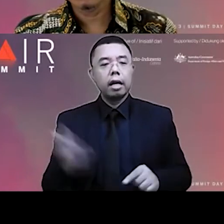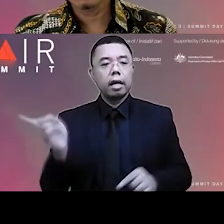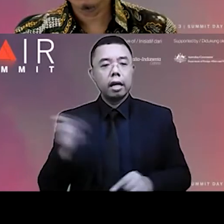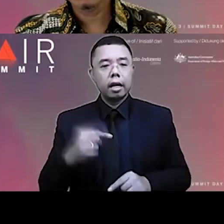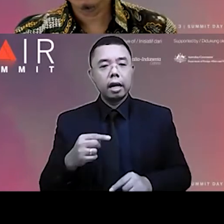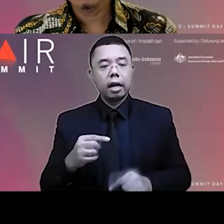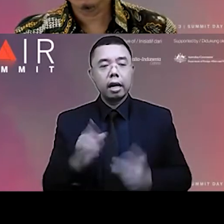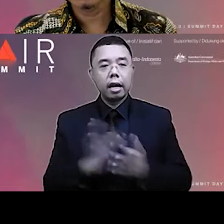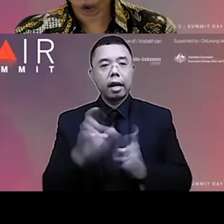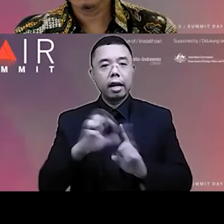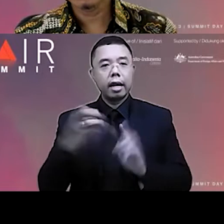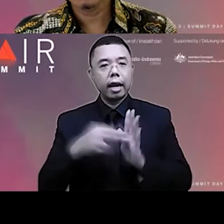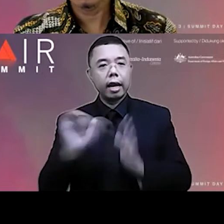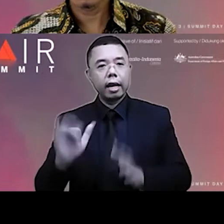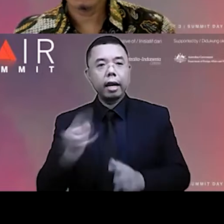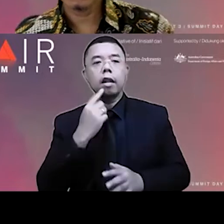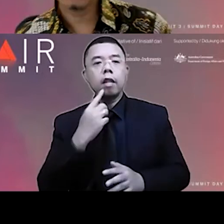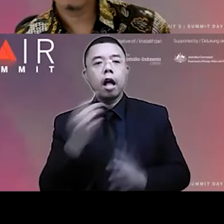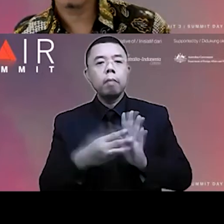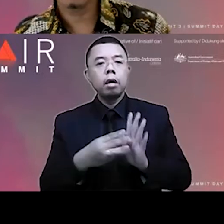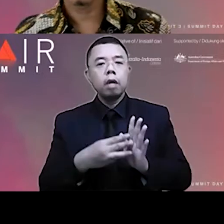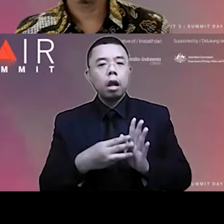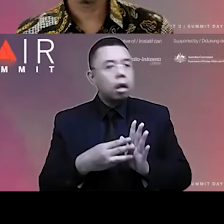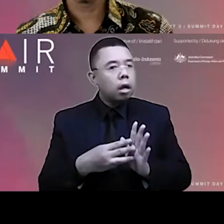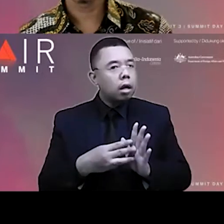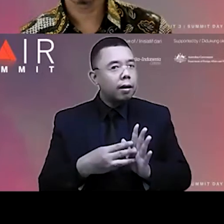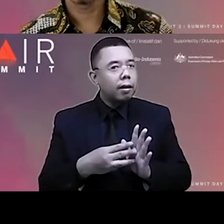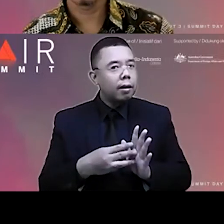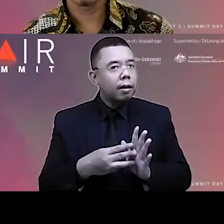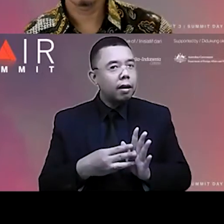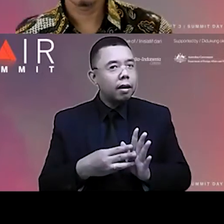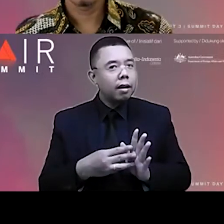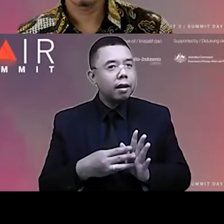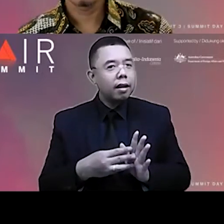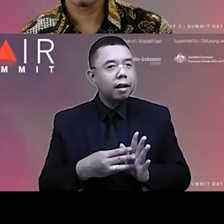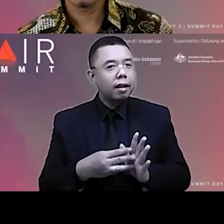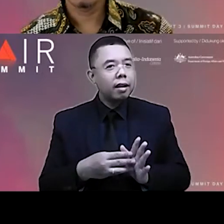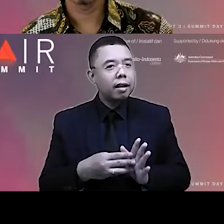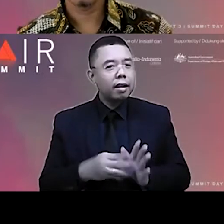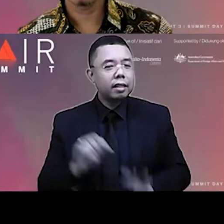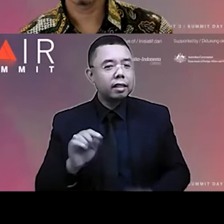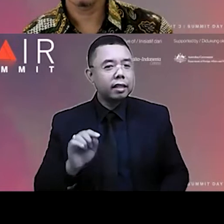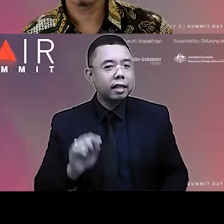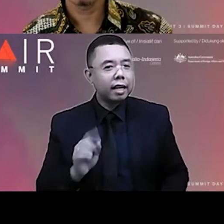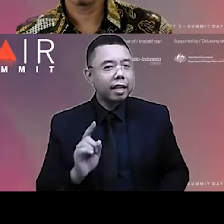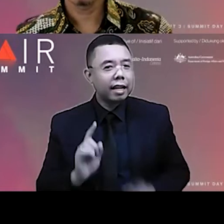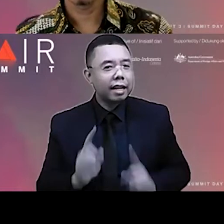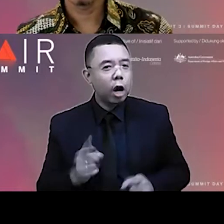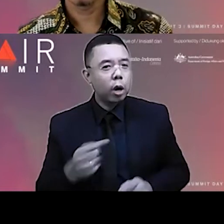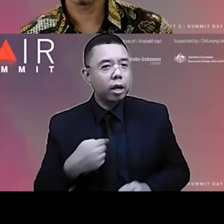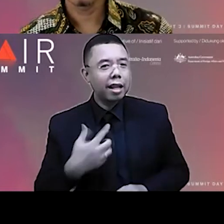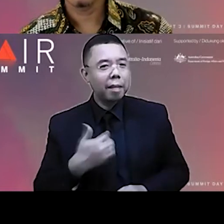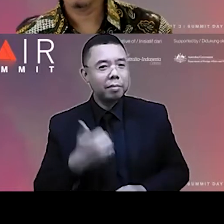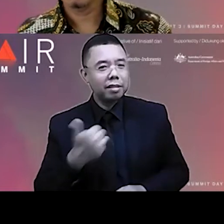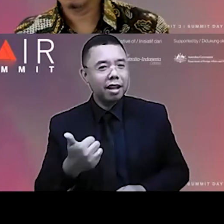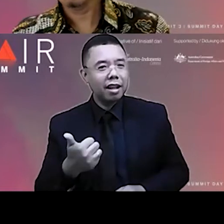Now, this is what we would all love, if we could have a little bubble with the country we would like to visit, but I